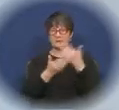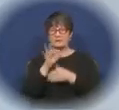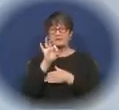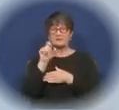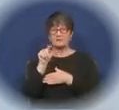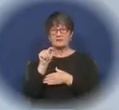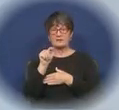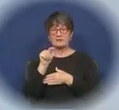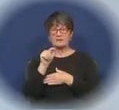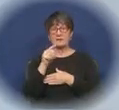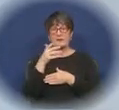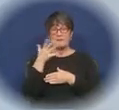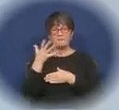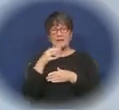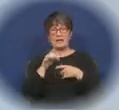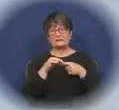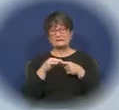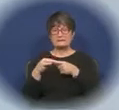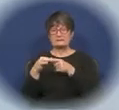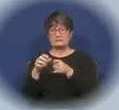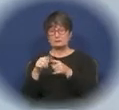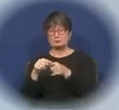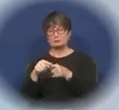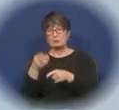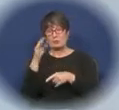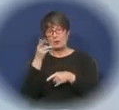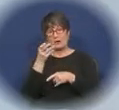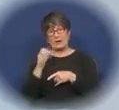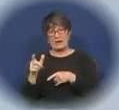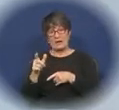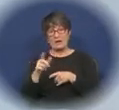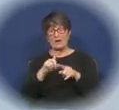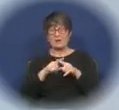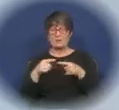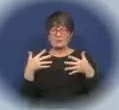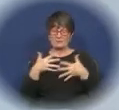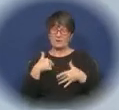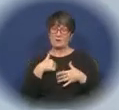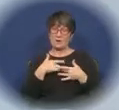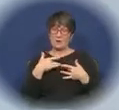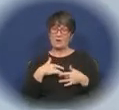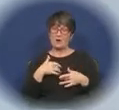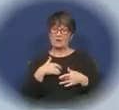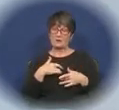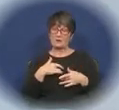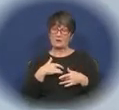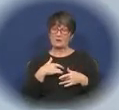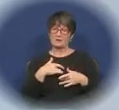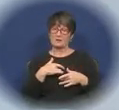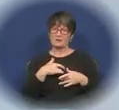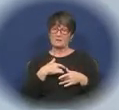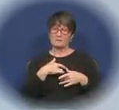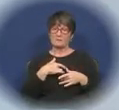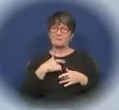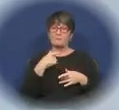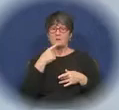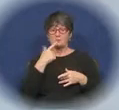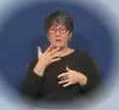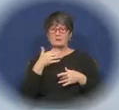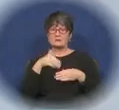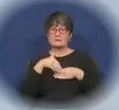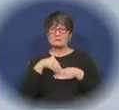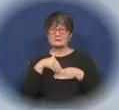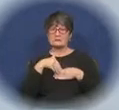may drag us to the fires of Gehenna, but the fear within our hearts, that will grab a cab for you and send